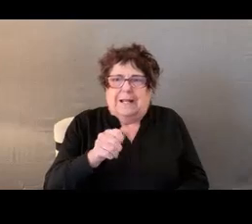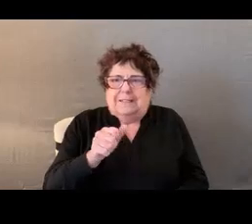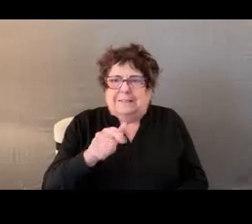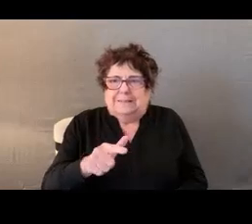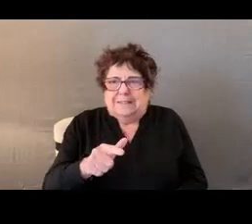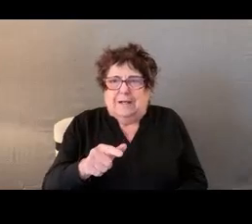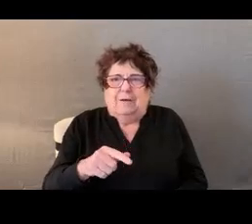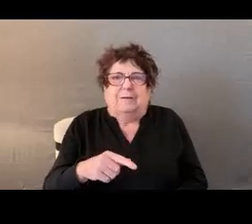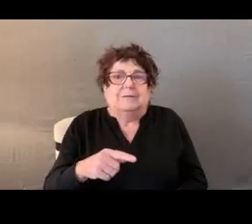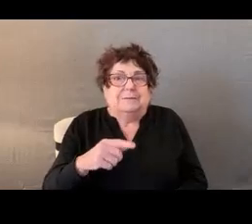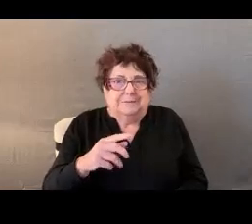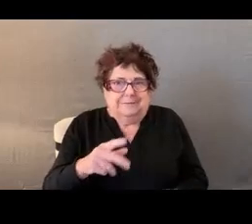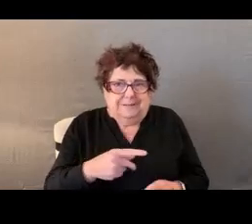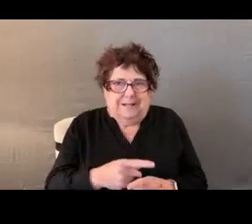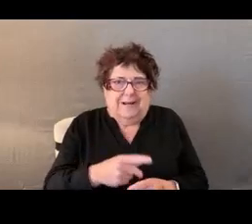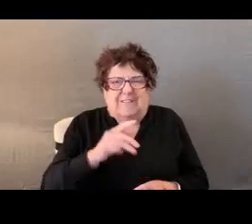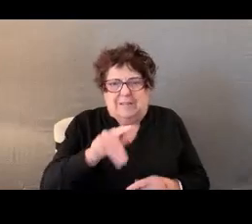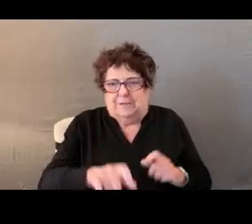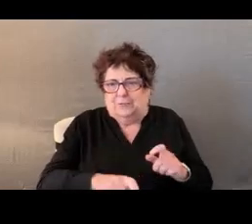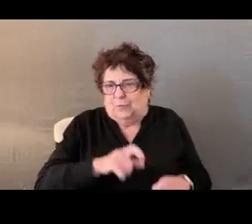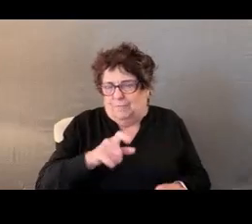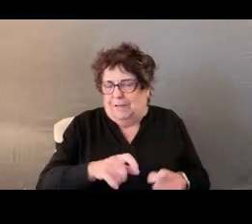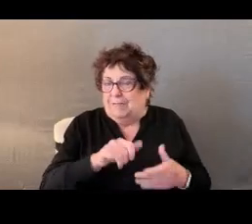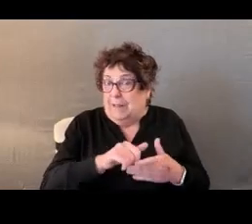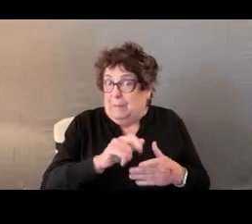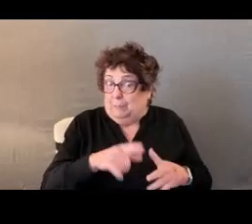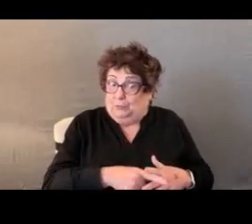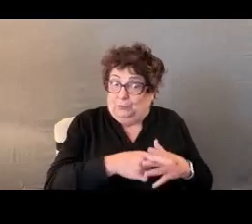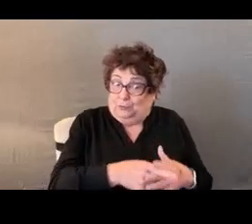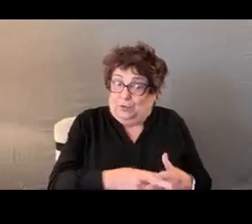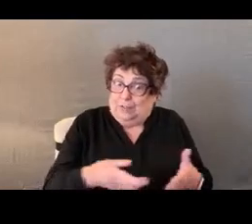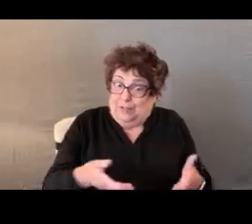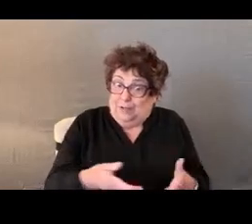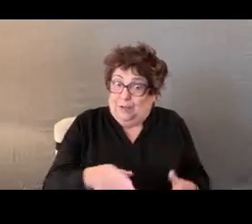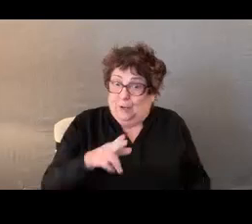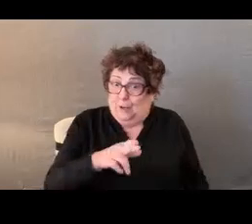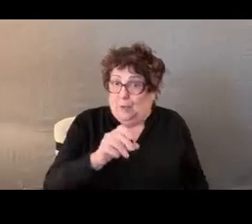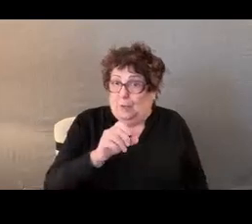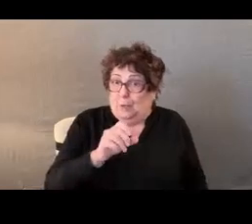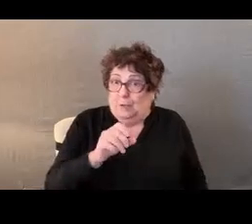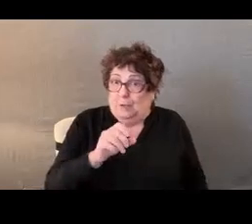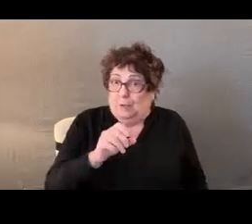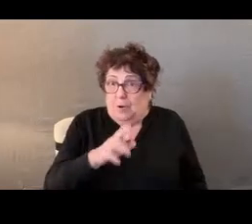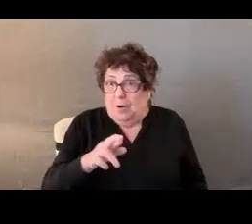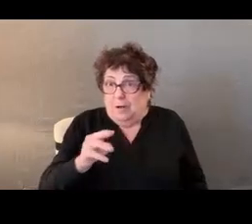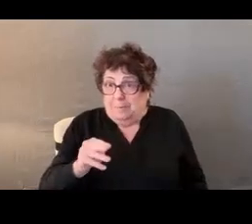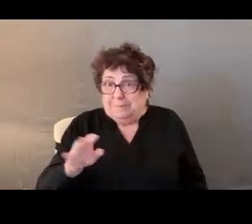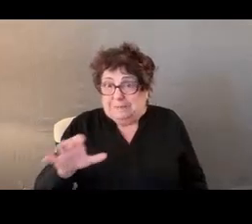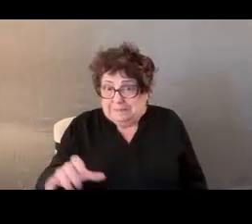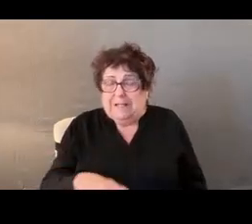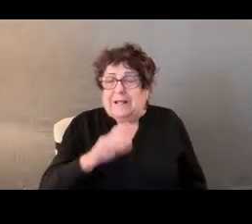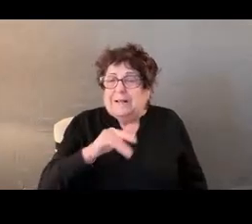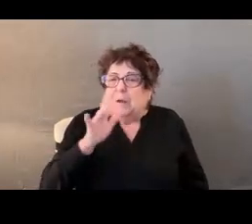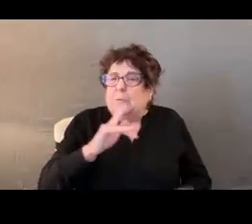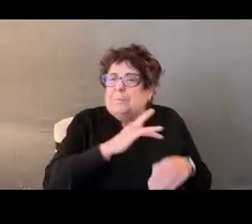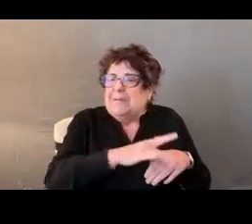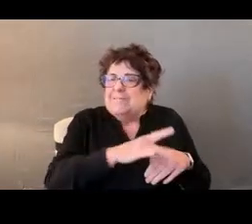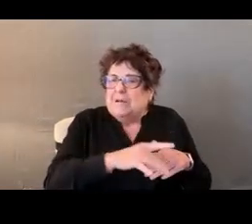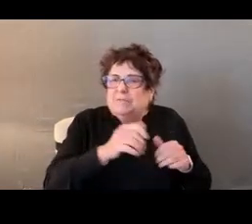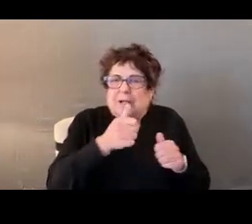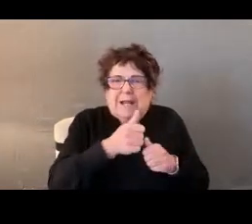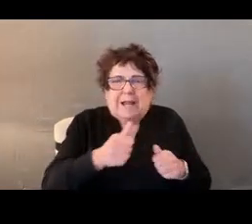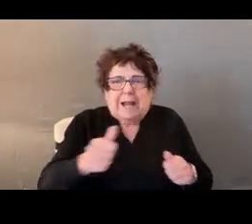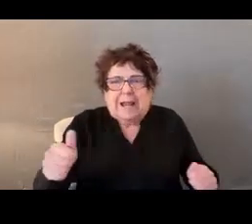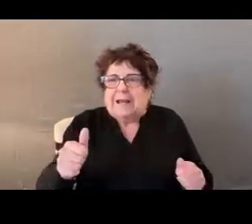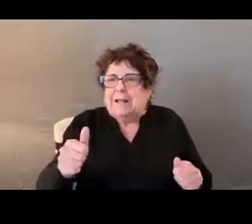here at URMC, but that hopefully will be available to any healthcare organization that uses Press Ganey